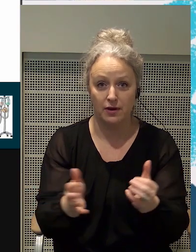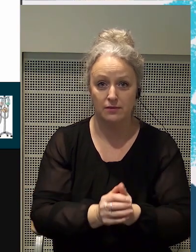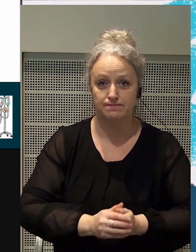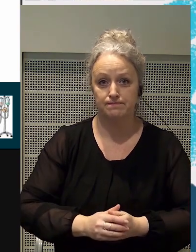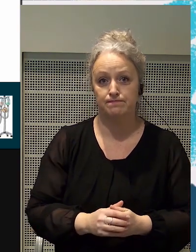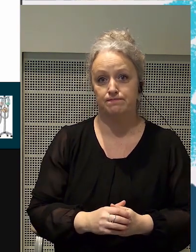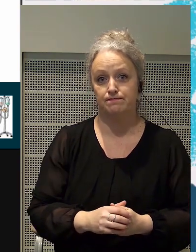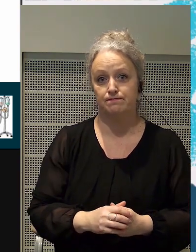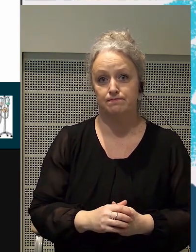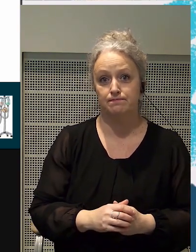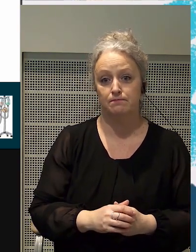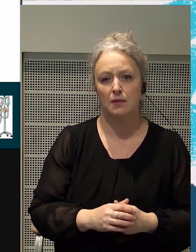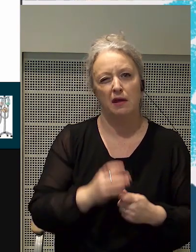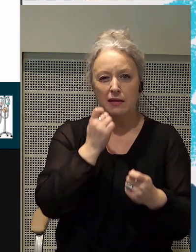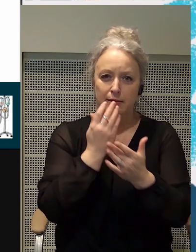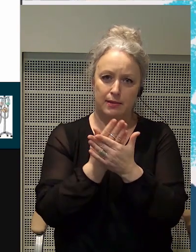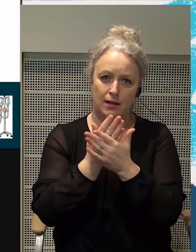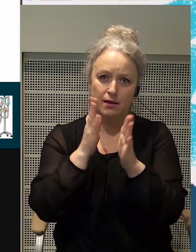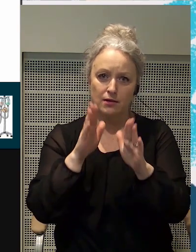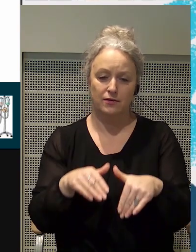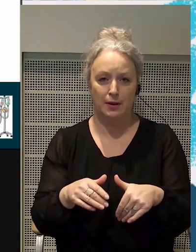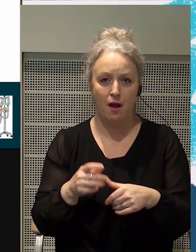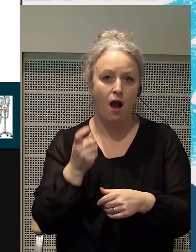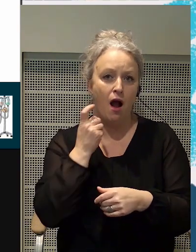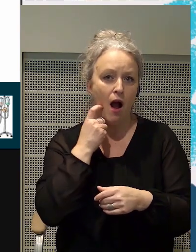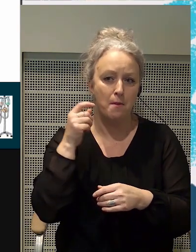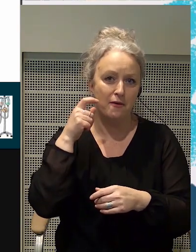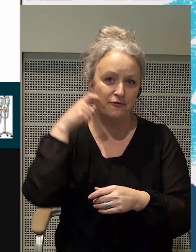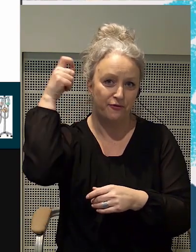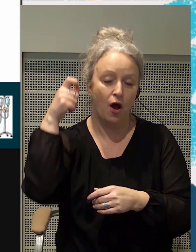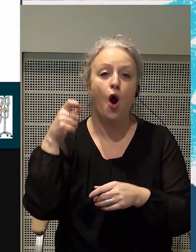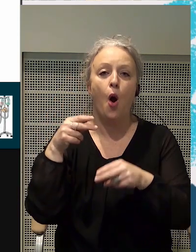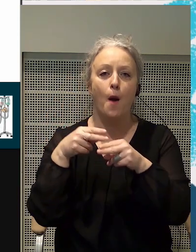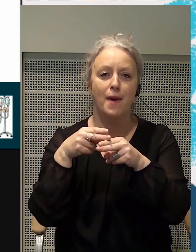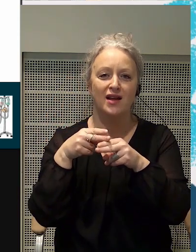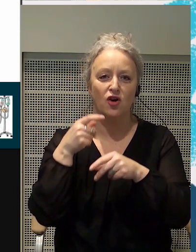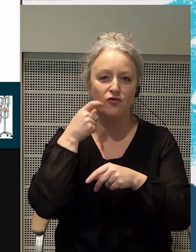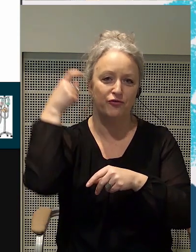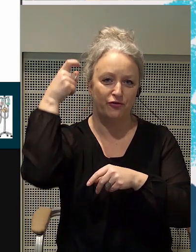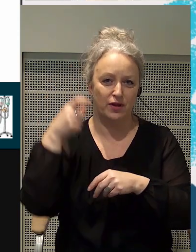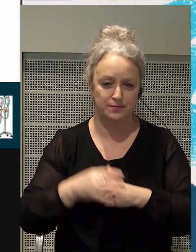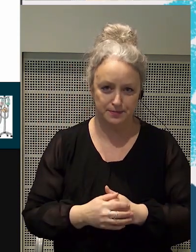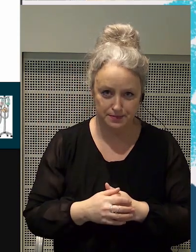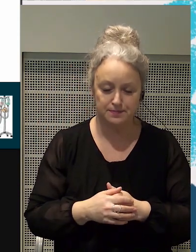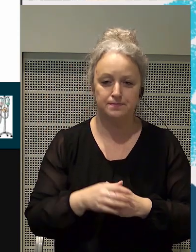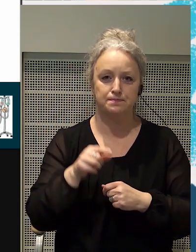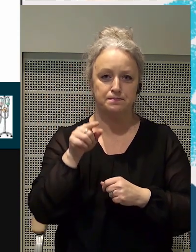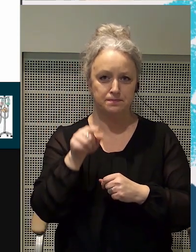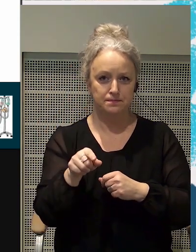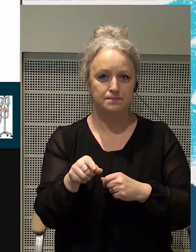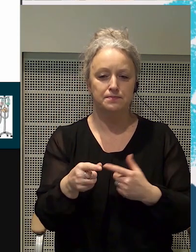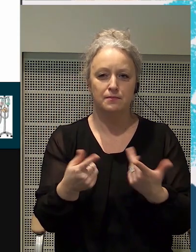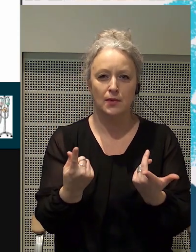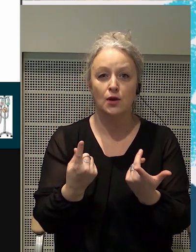days. After that, the patient doesn't have complaints anymore. They asked the patients, they asked the professionals, and they asked about things